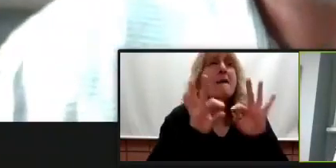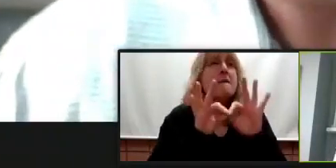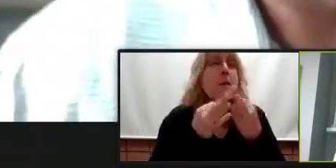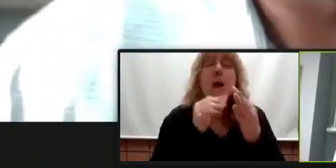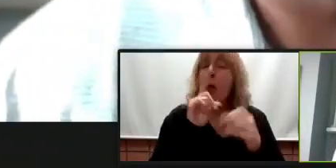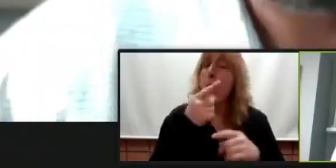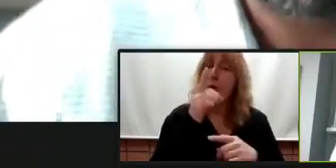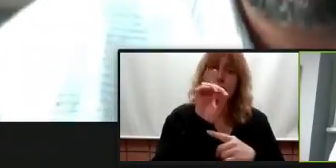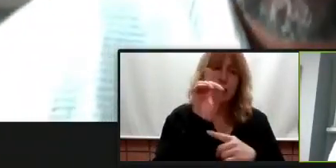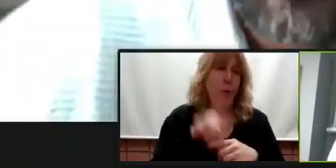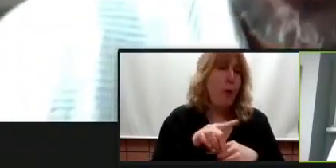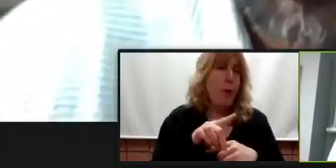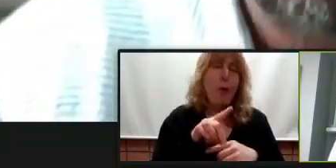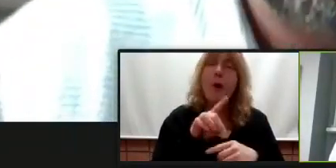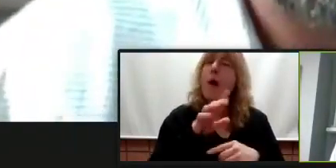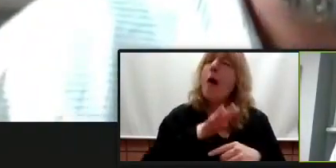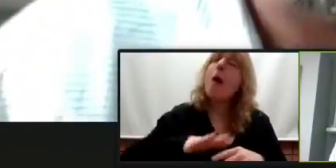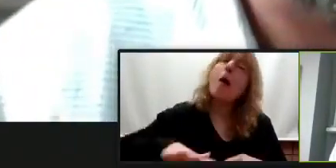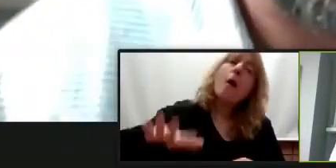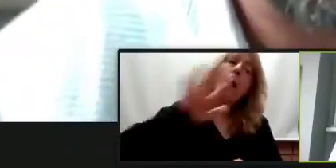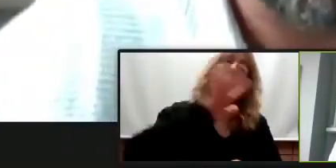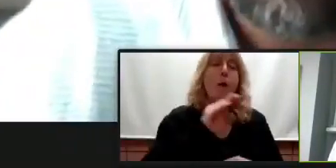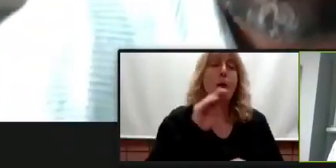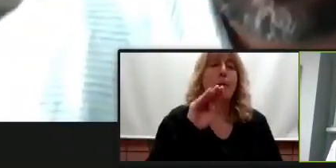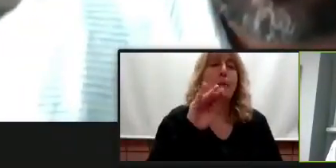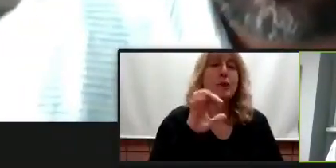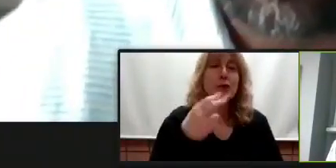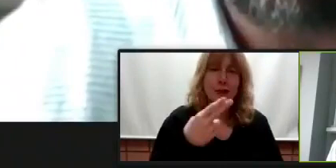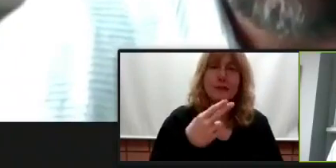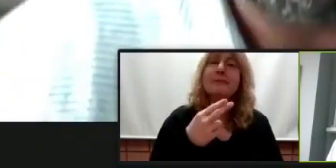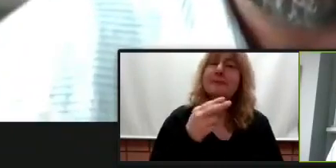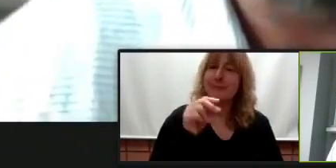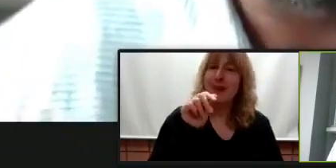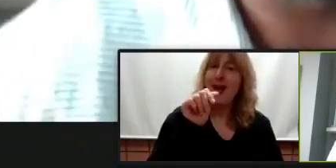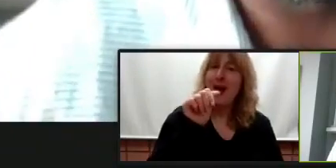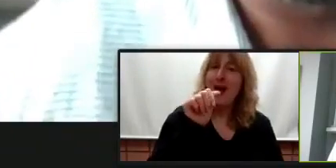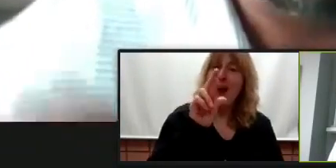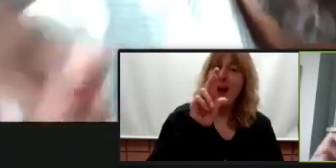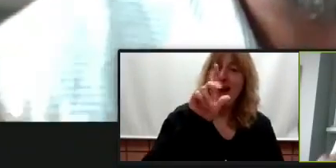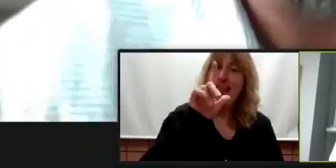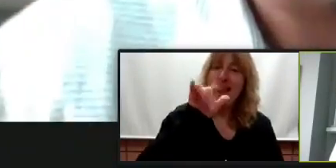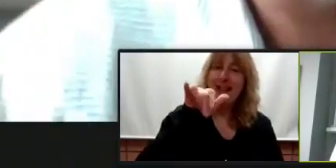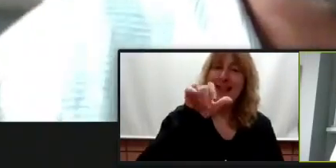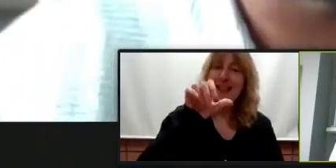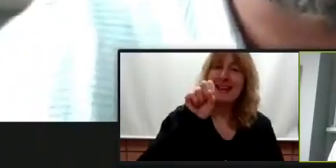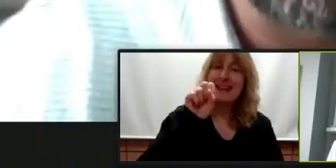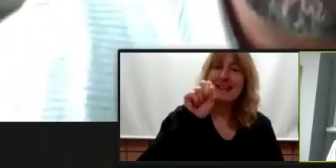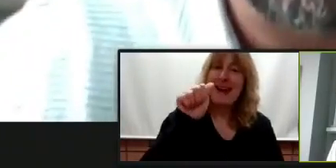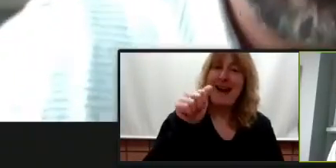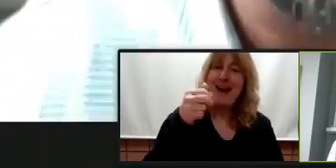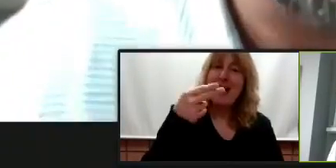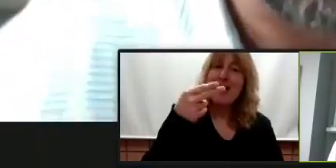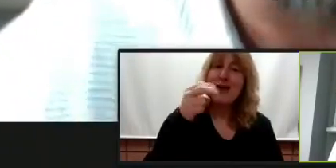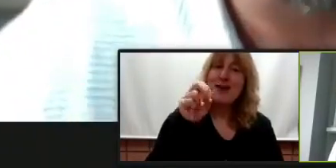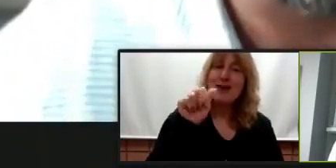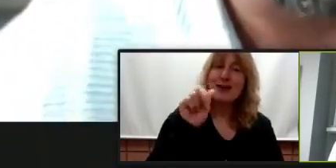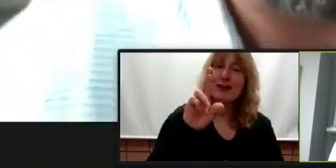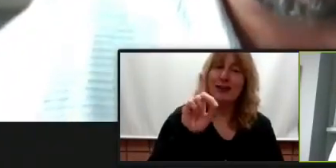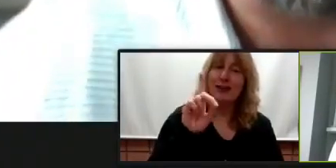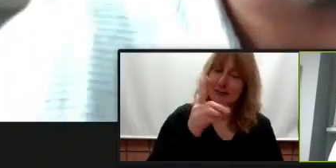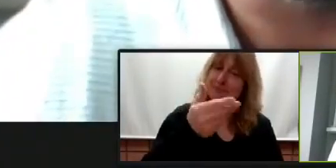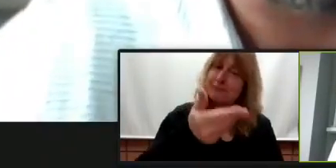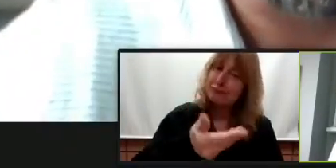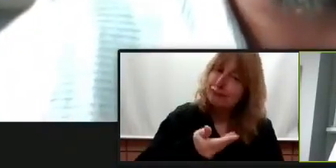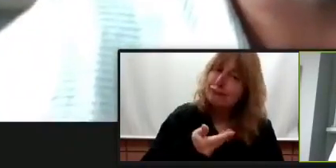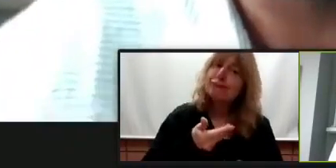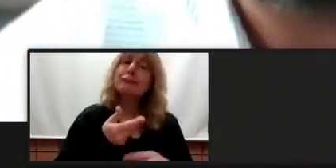state. So really just want to bring in Ms. Arlisa Hurd to give us a bit of information. There's a lot of things happening